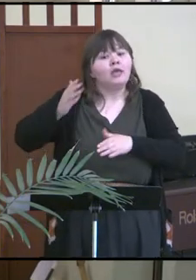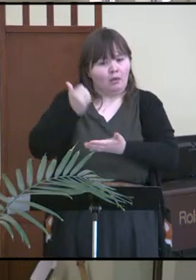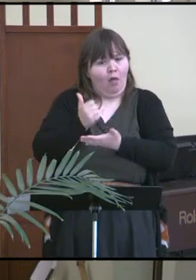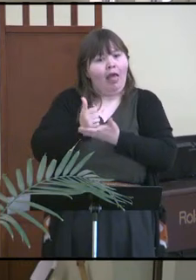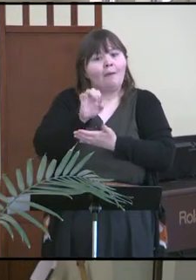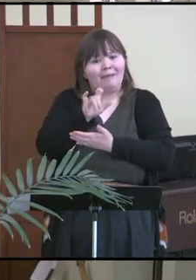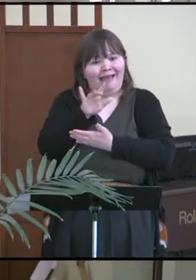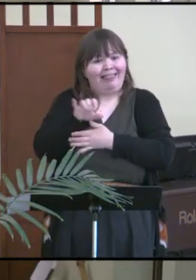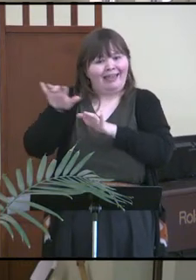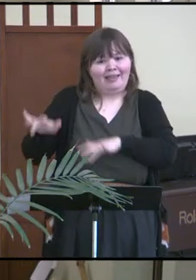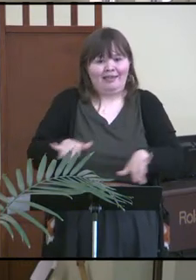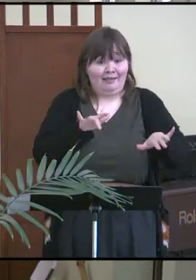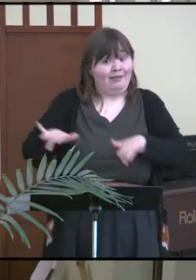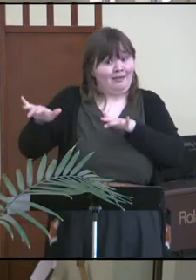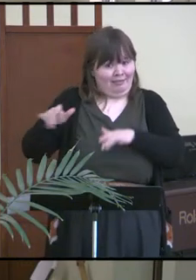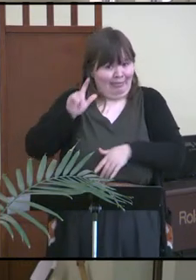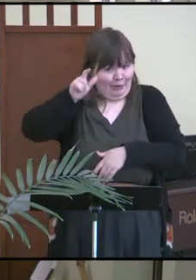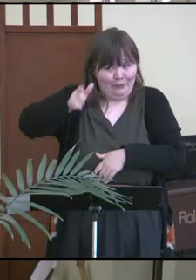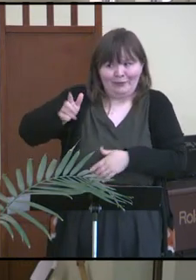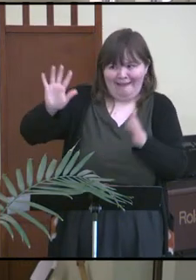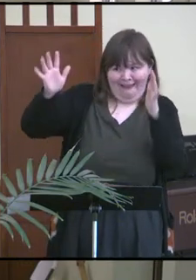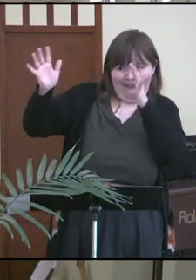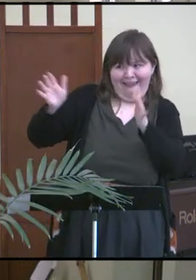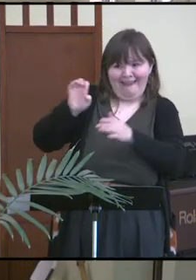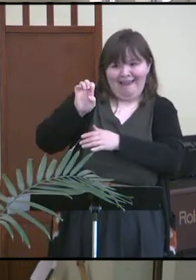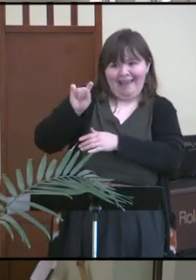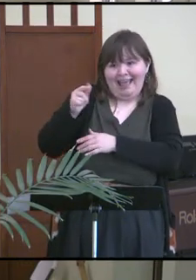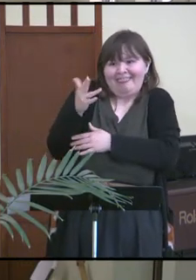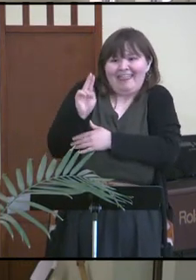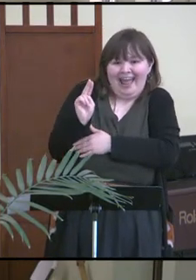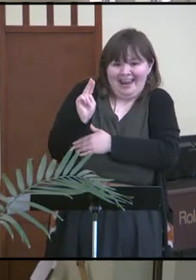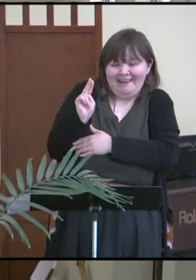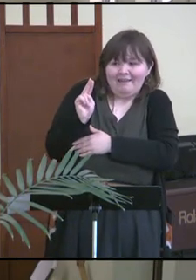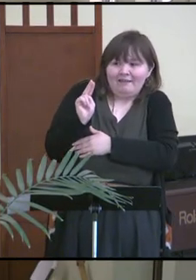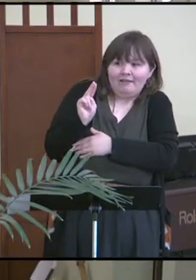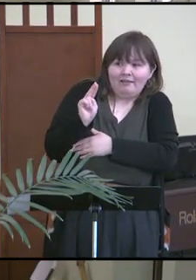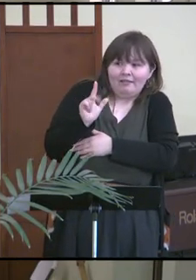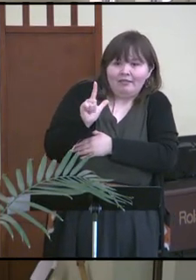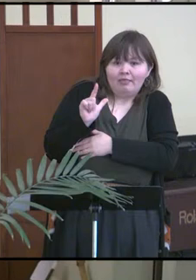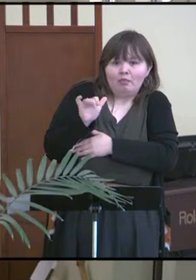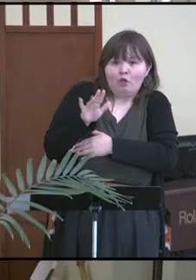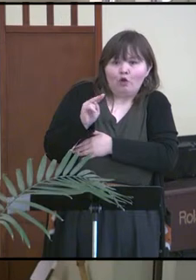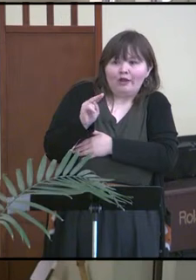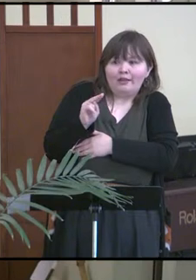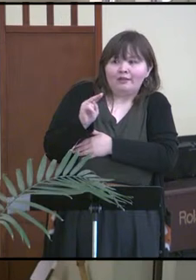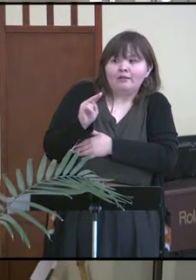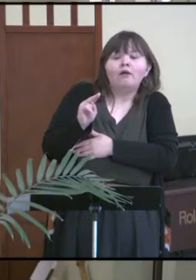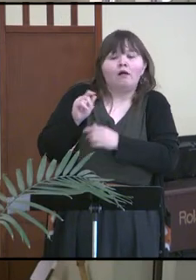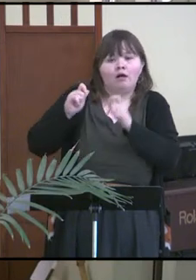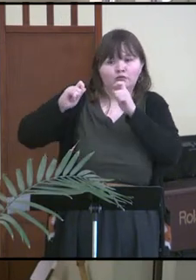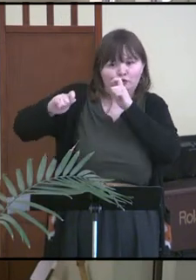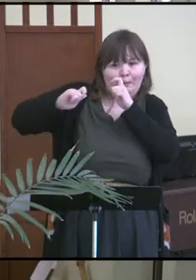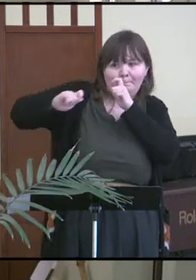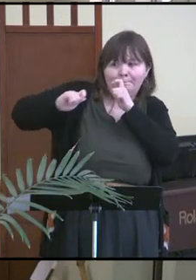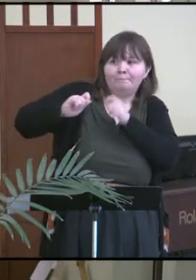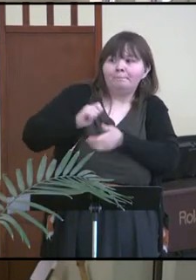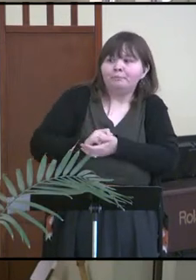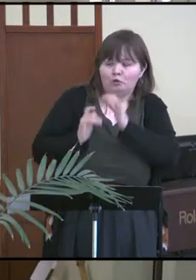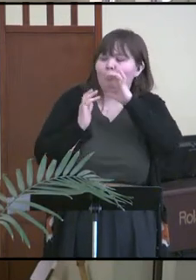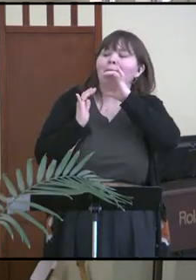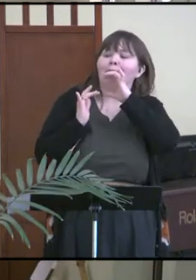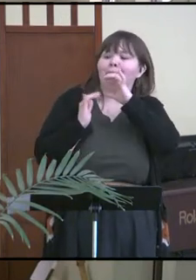a... Woohoo, Ethan. And Lily Franklin on trumpet.